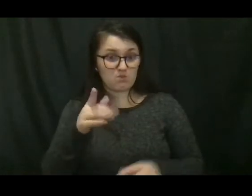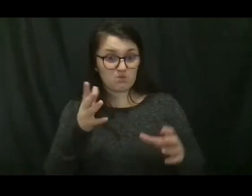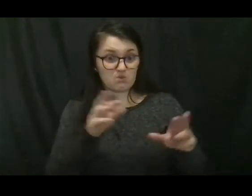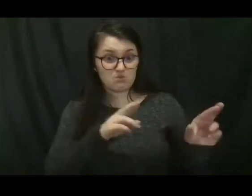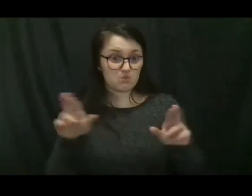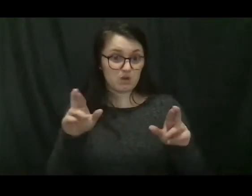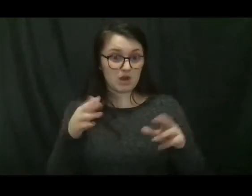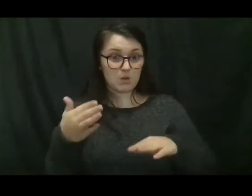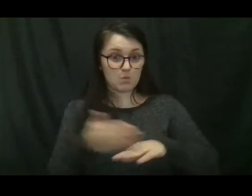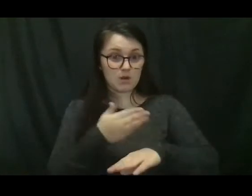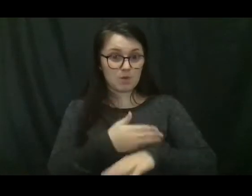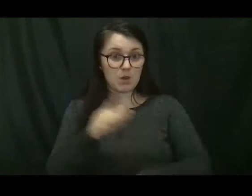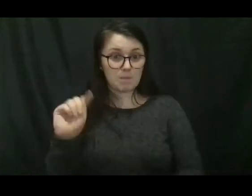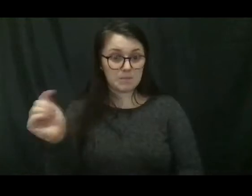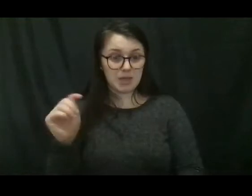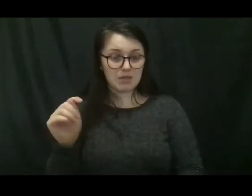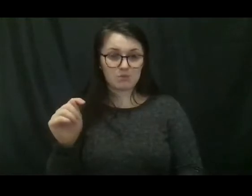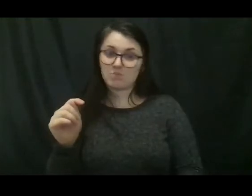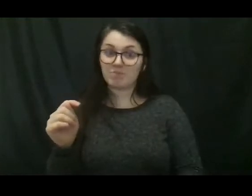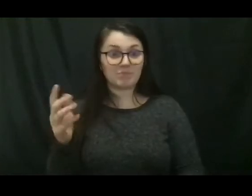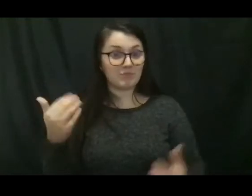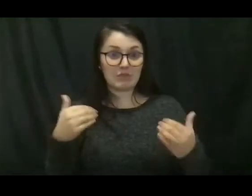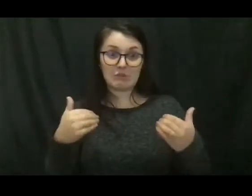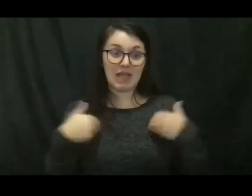it. So we've got metal.